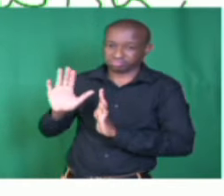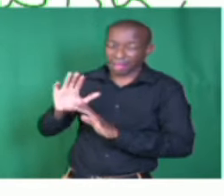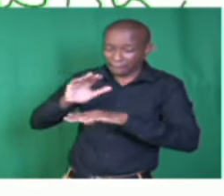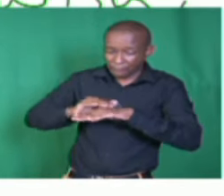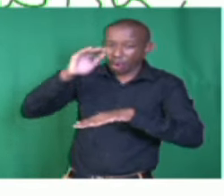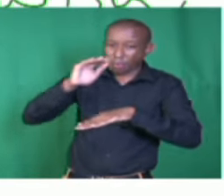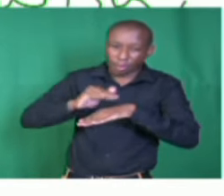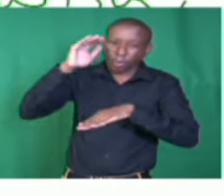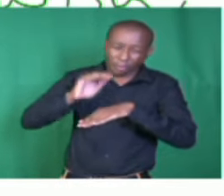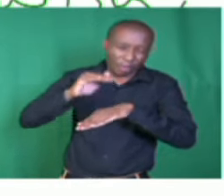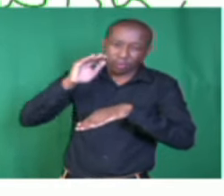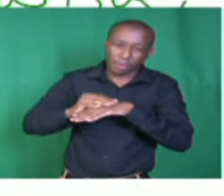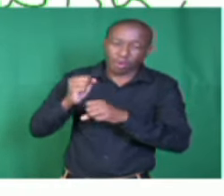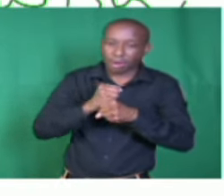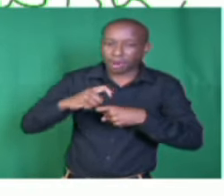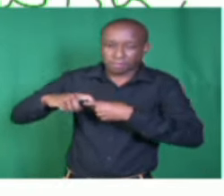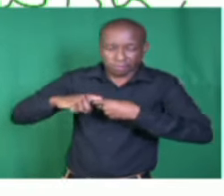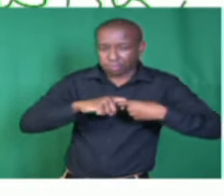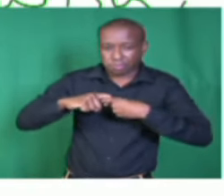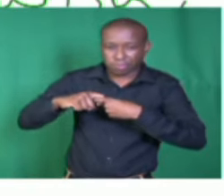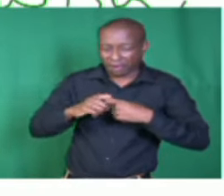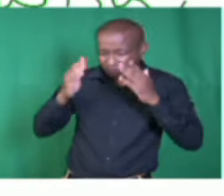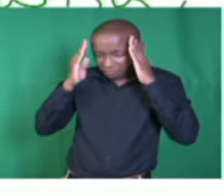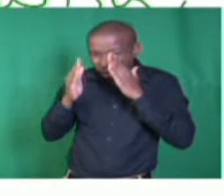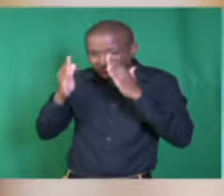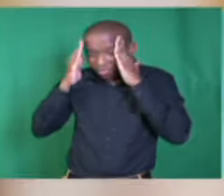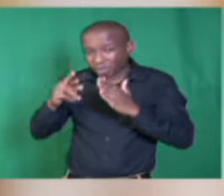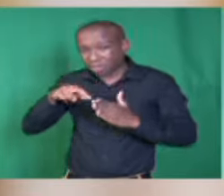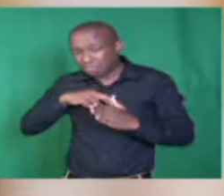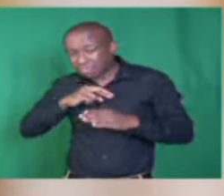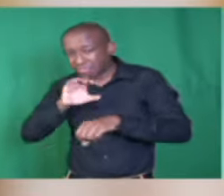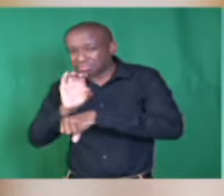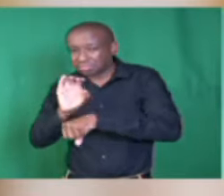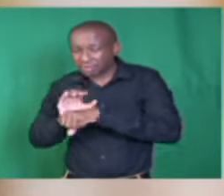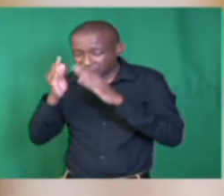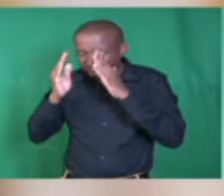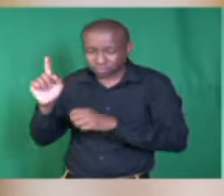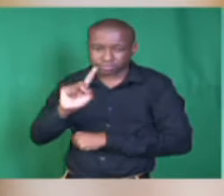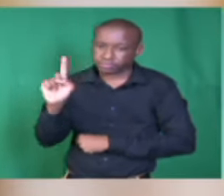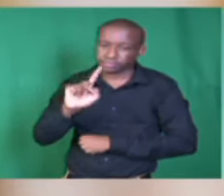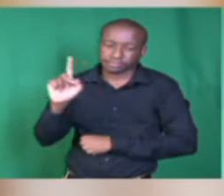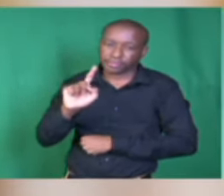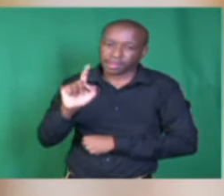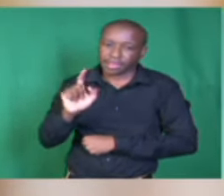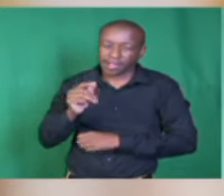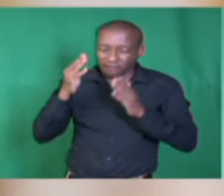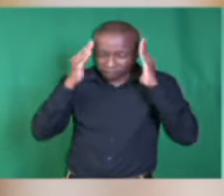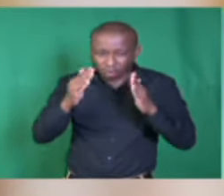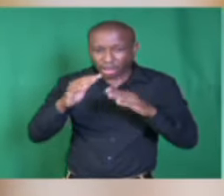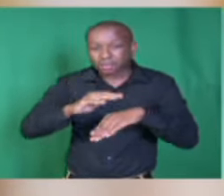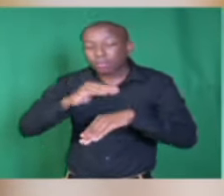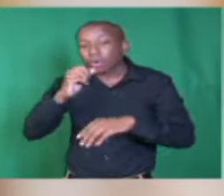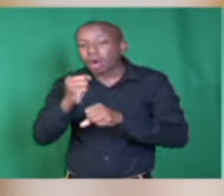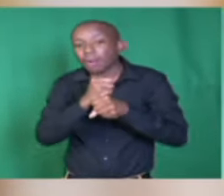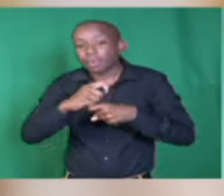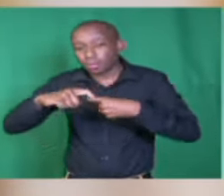They were not concerned about religious issues, but their main concern were political issues,